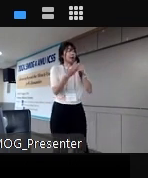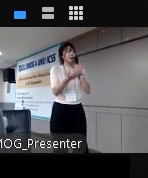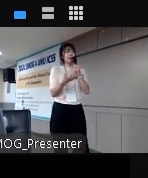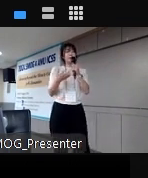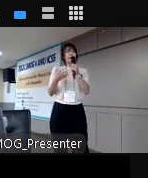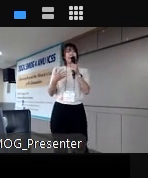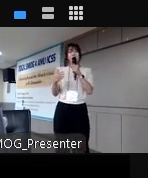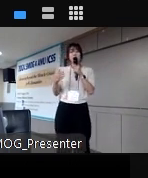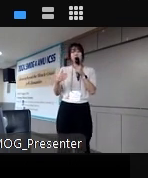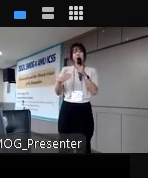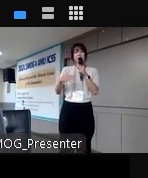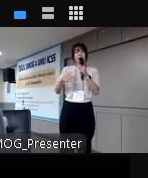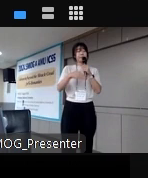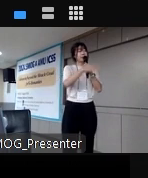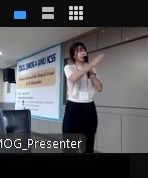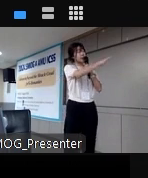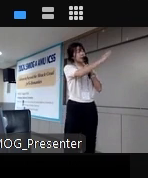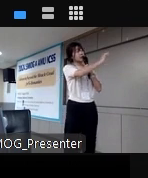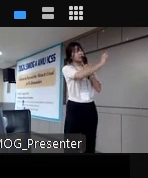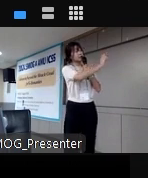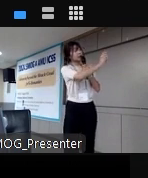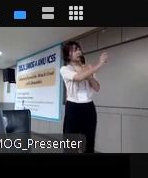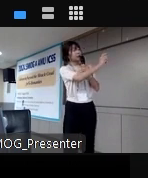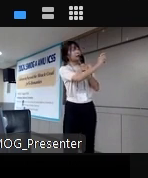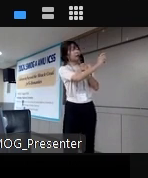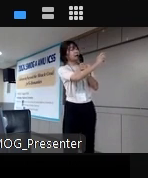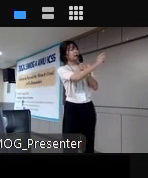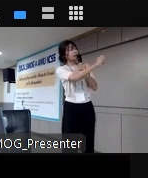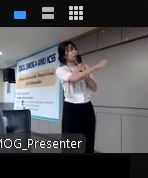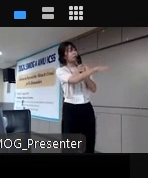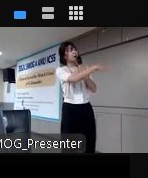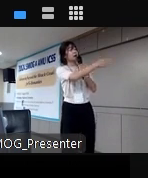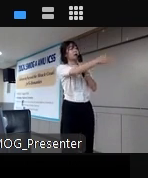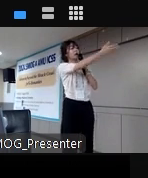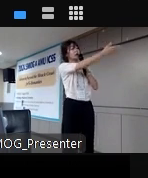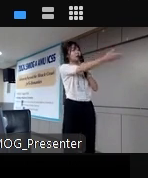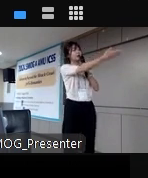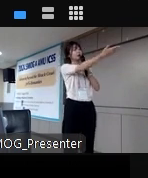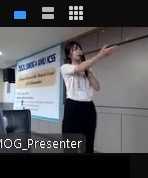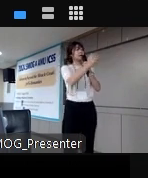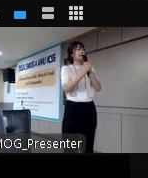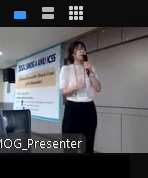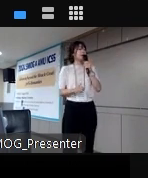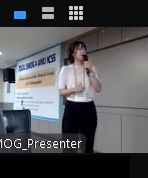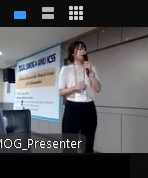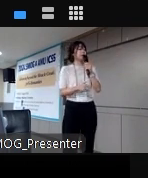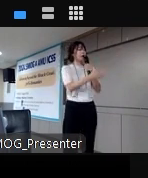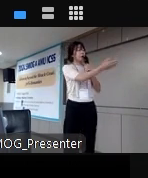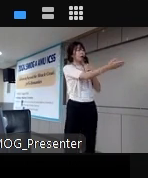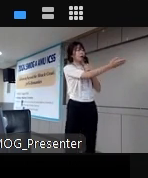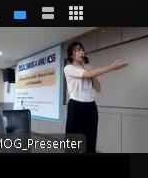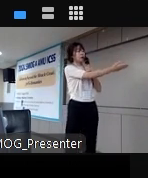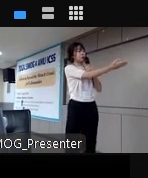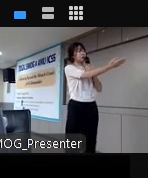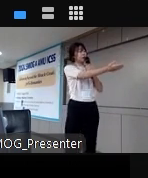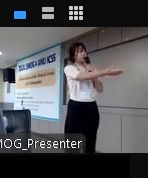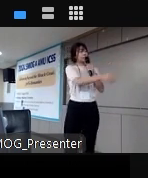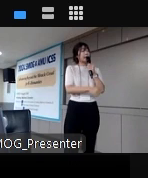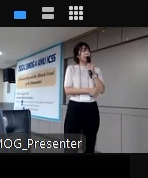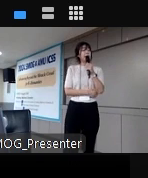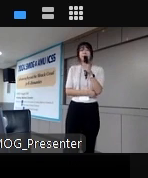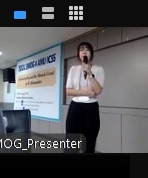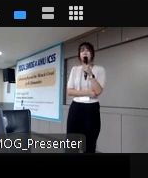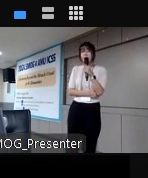that we manipulated to get different instrumentalization of need for disambiguation were number of reference